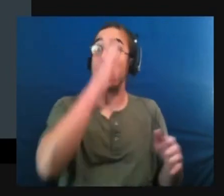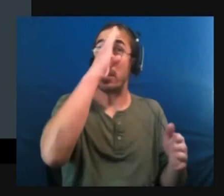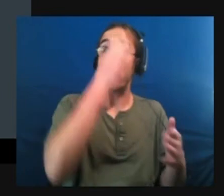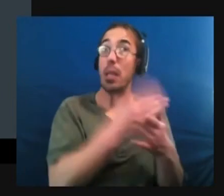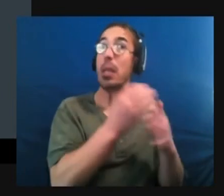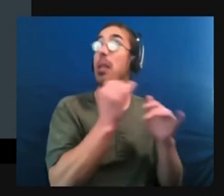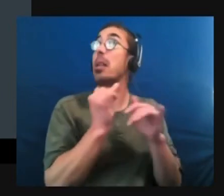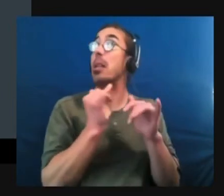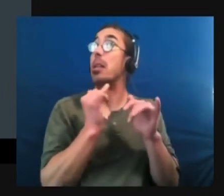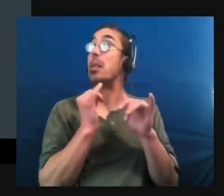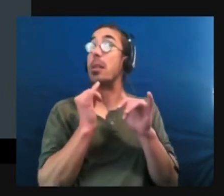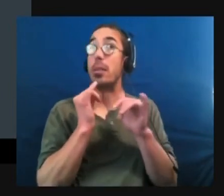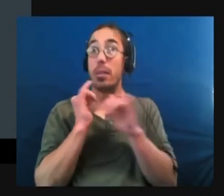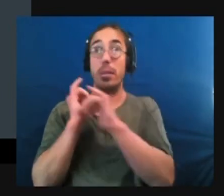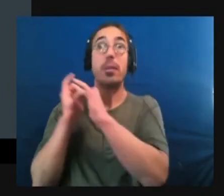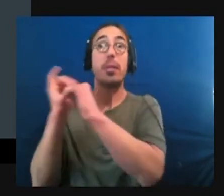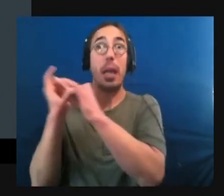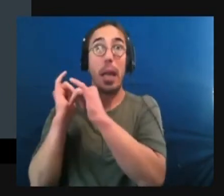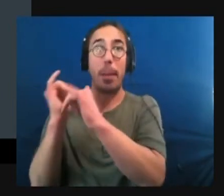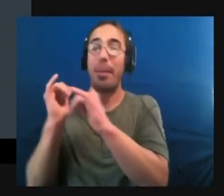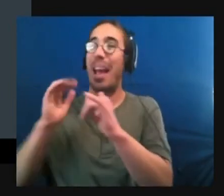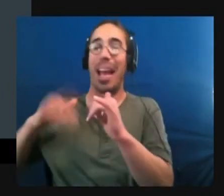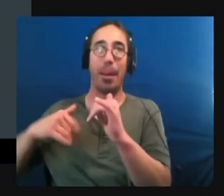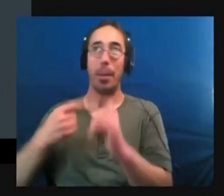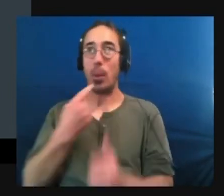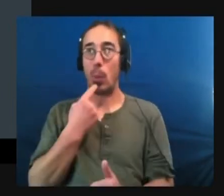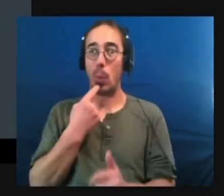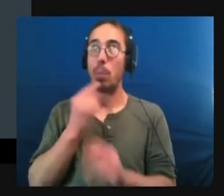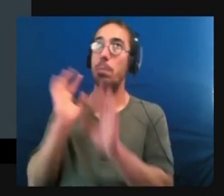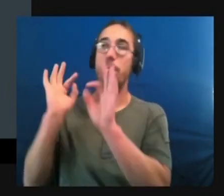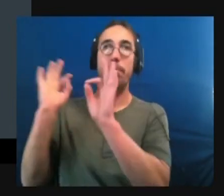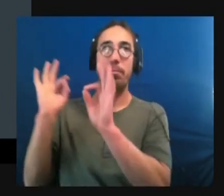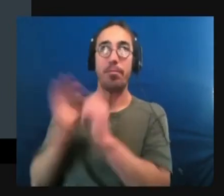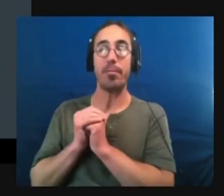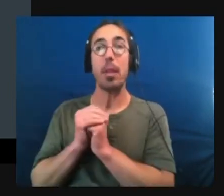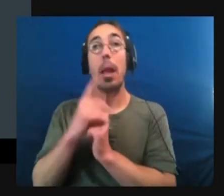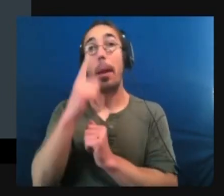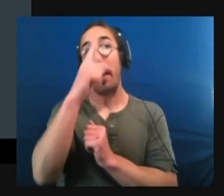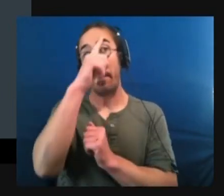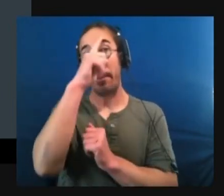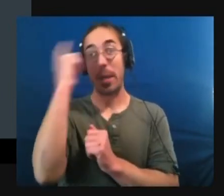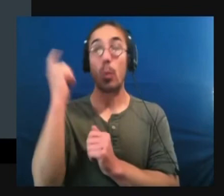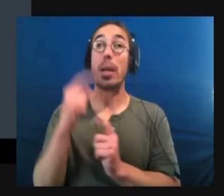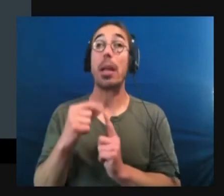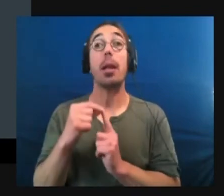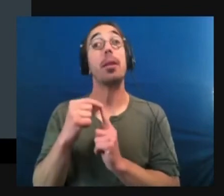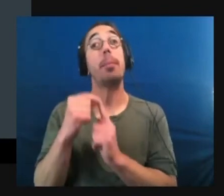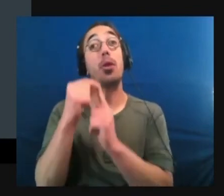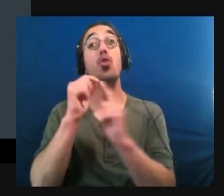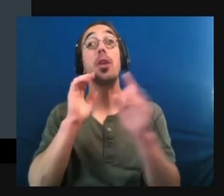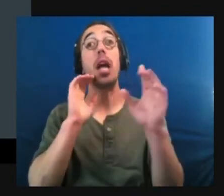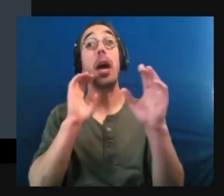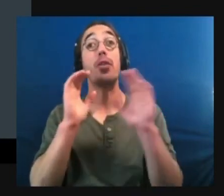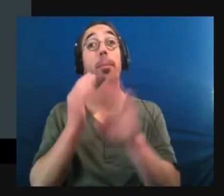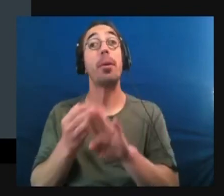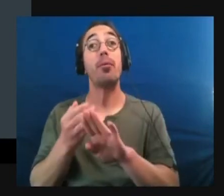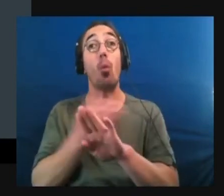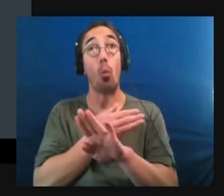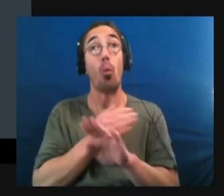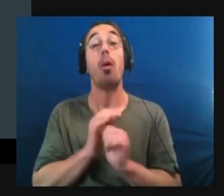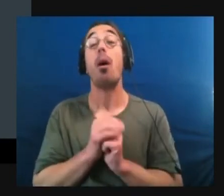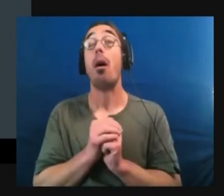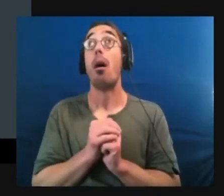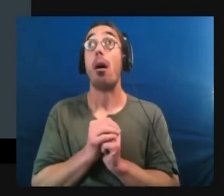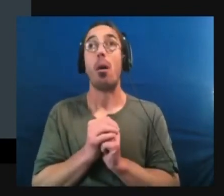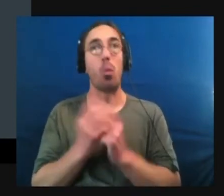I have yet to be disappointed, because we have had those very explicit conversations. We are